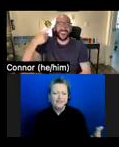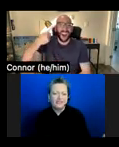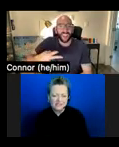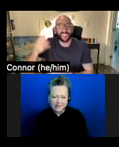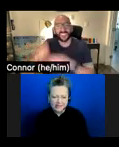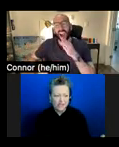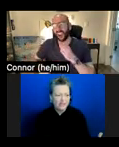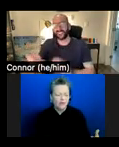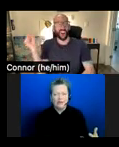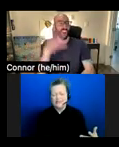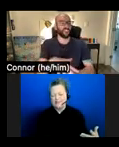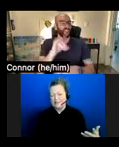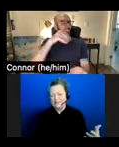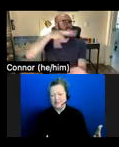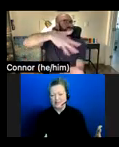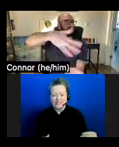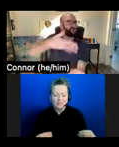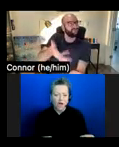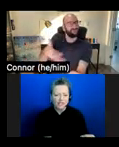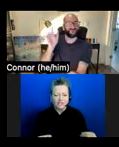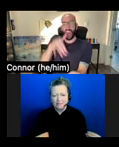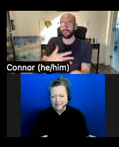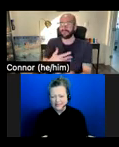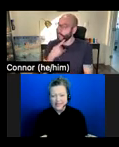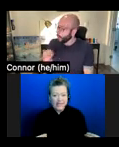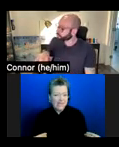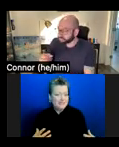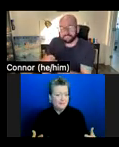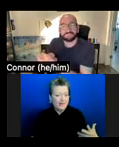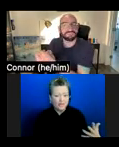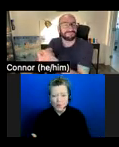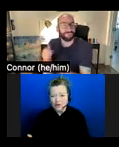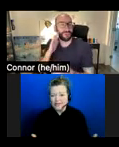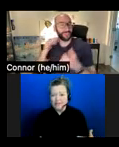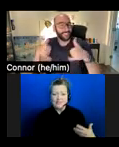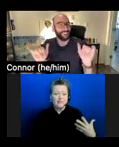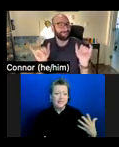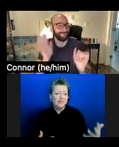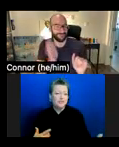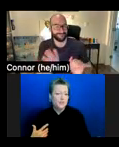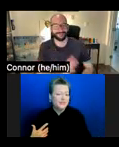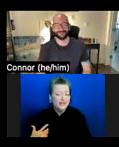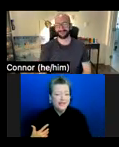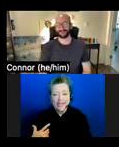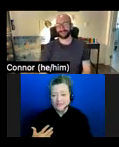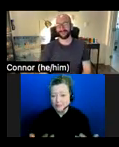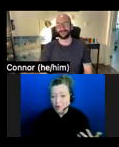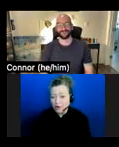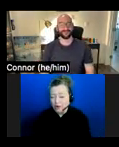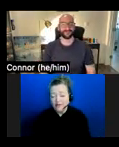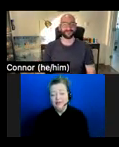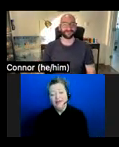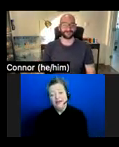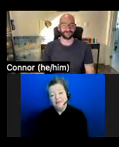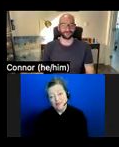a professional space, or it doesn't need to be something that's polished and complete. It can be something in the works. It can be something that you just want to have